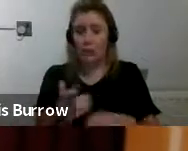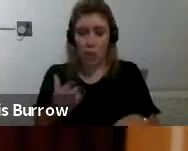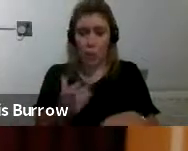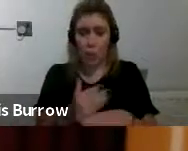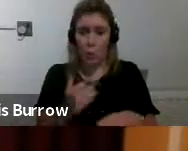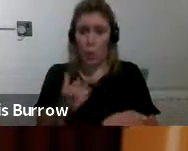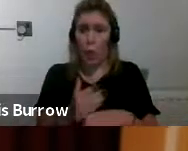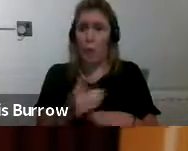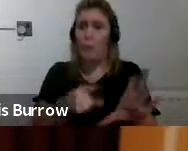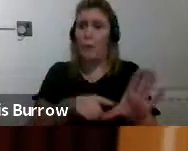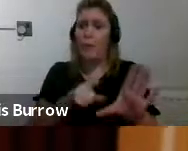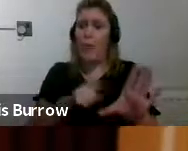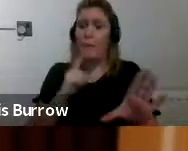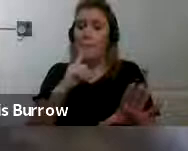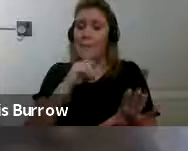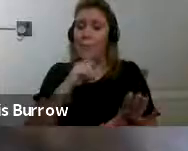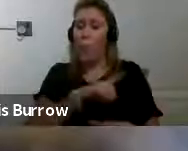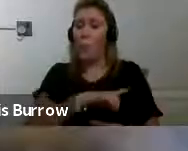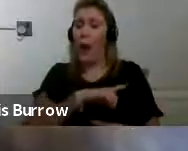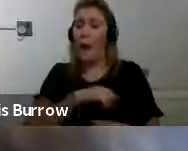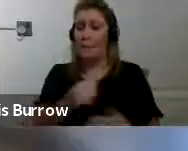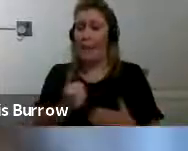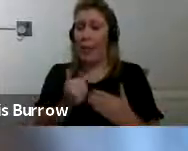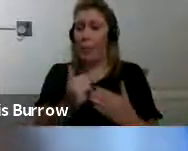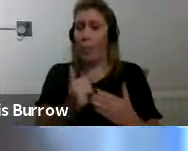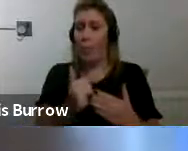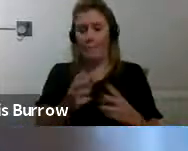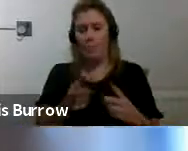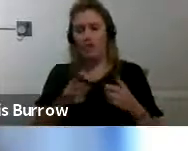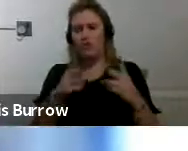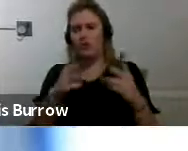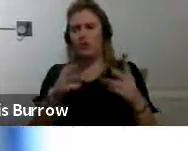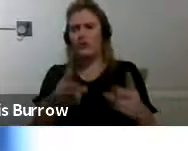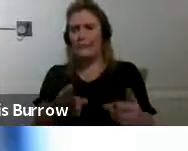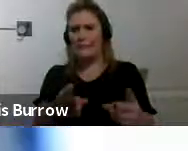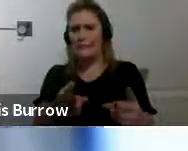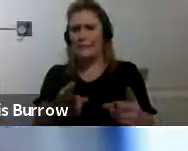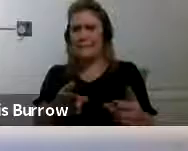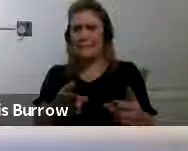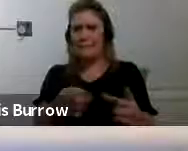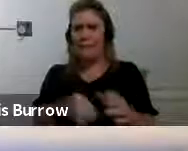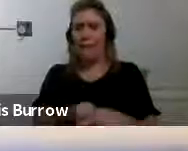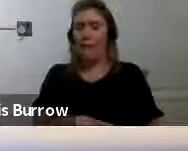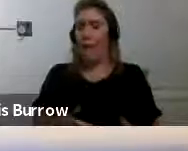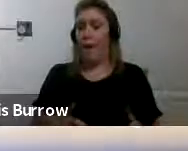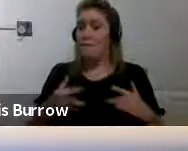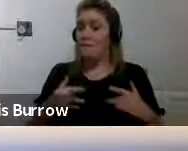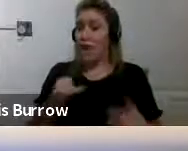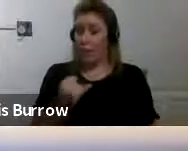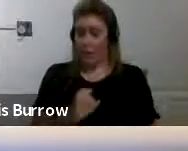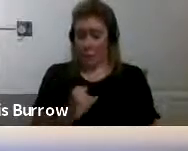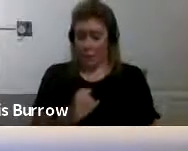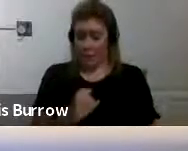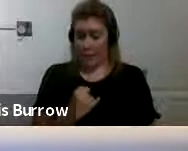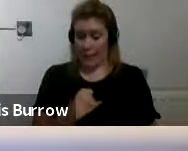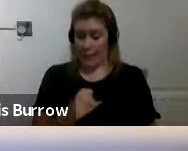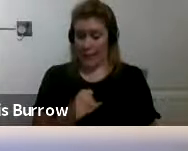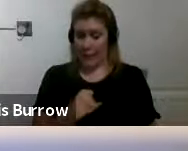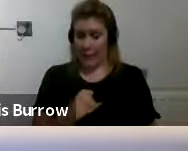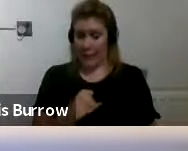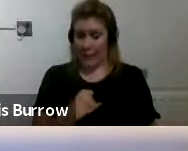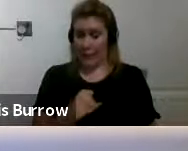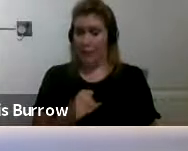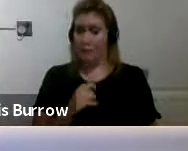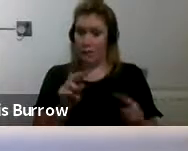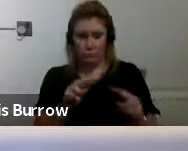to get out of the streets. I felt guilty for what I did. If I had to go back in the